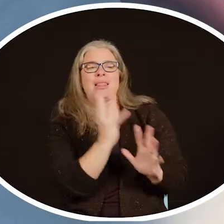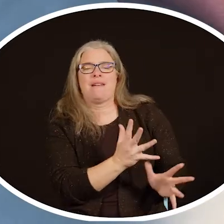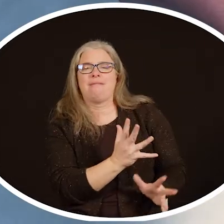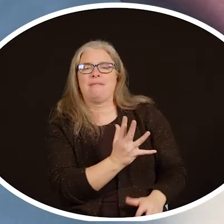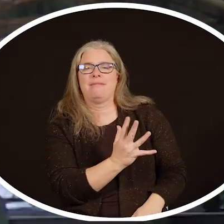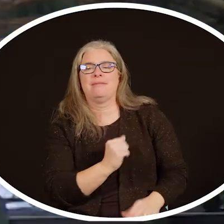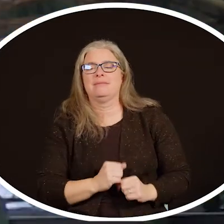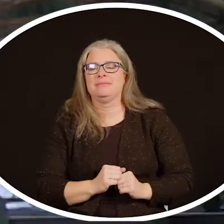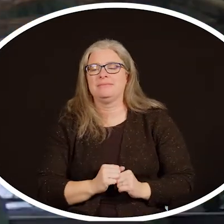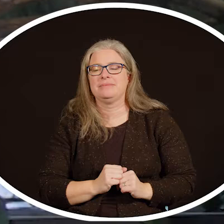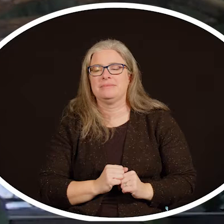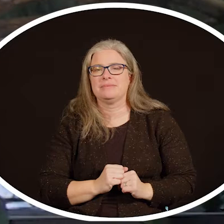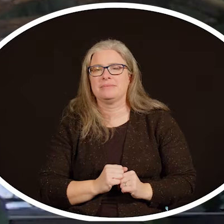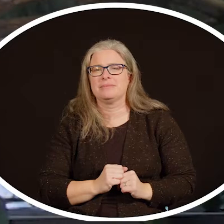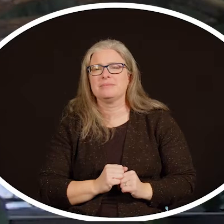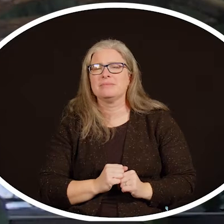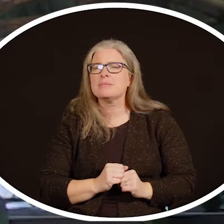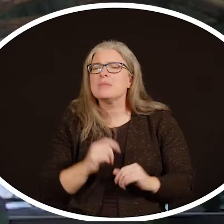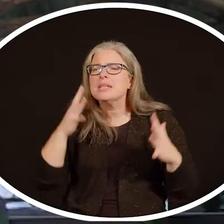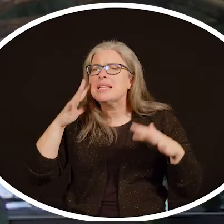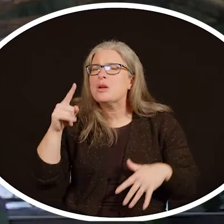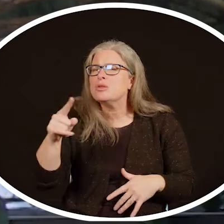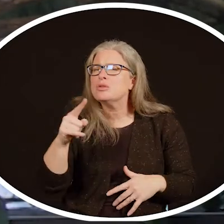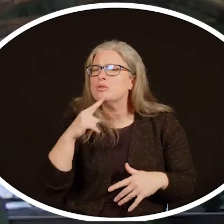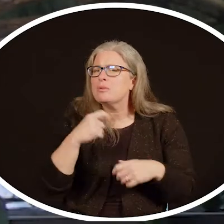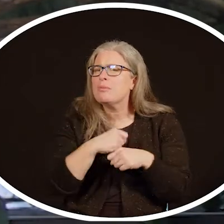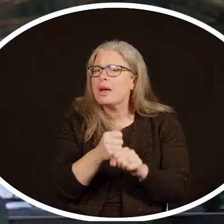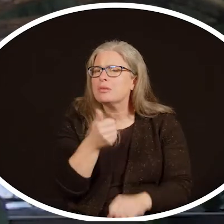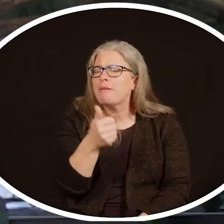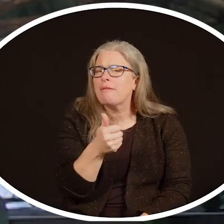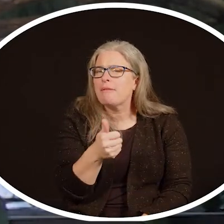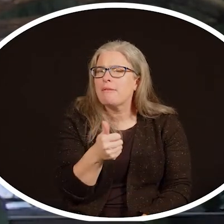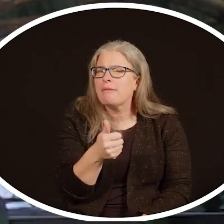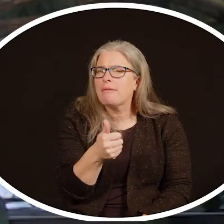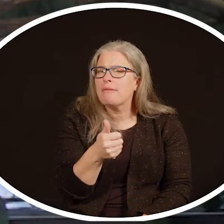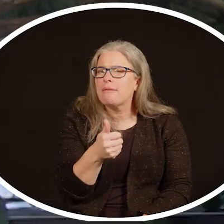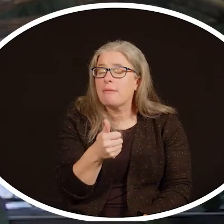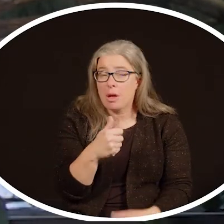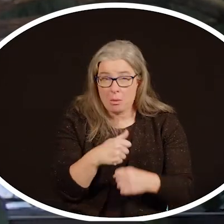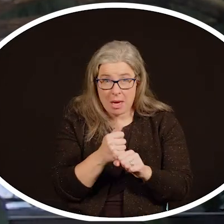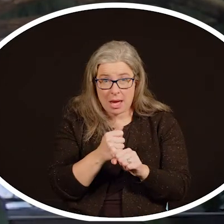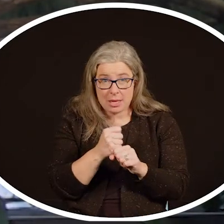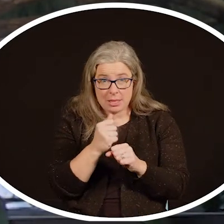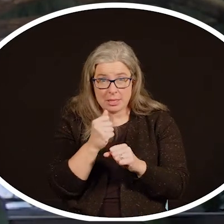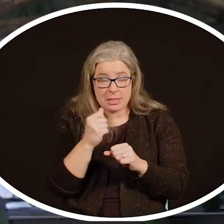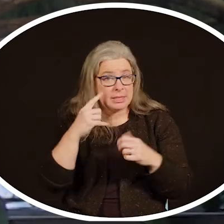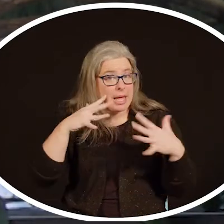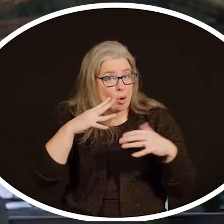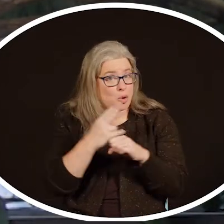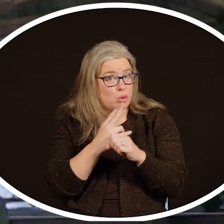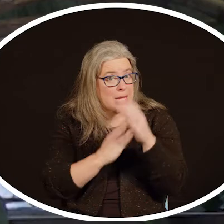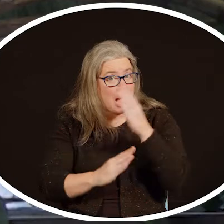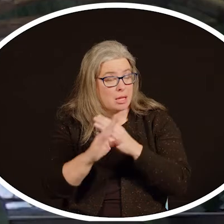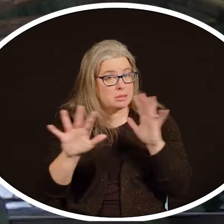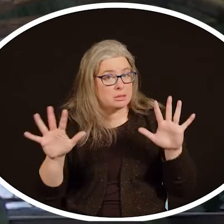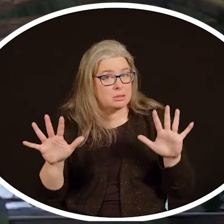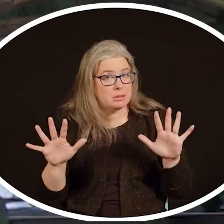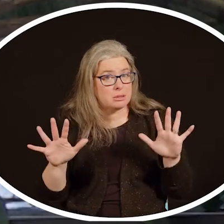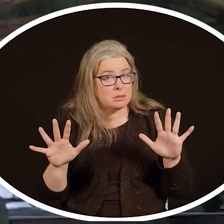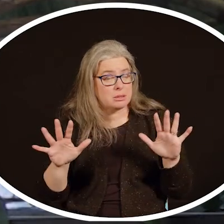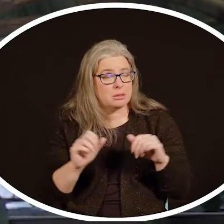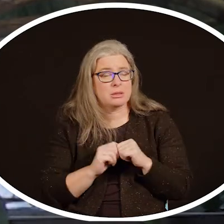them alone. What's a sound you can make? Can you make a sound with your hands?